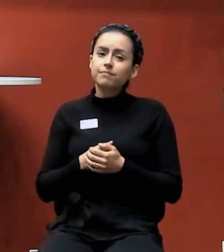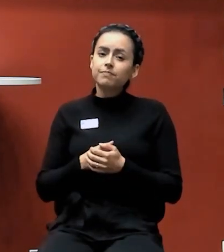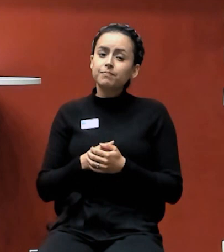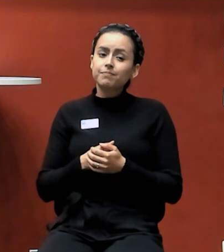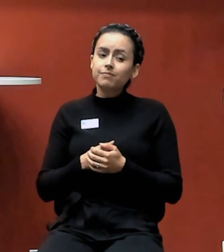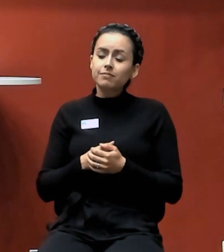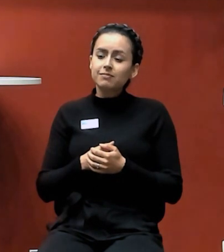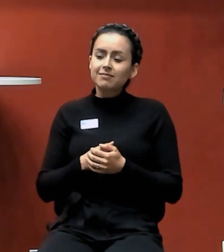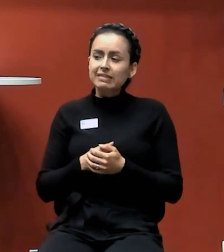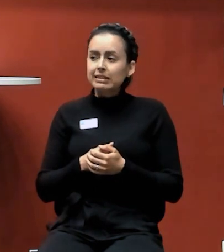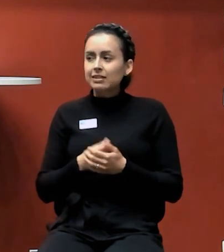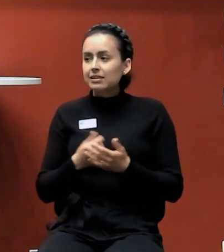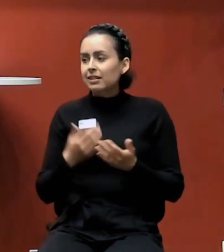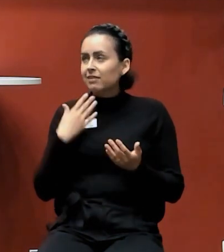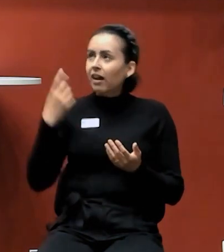oh God.